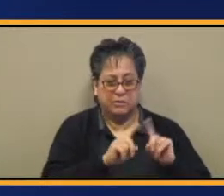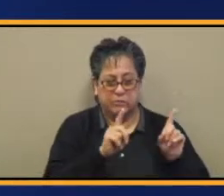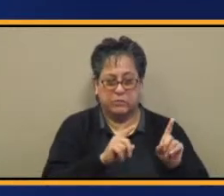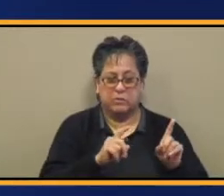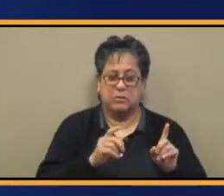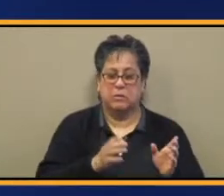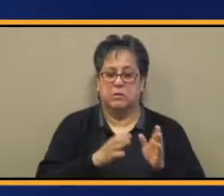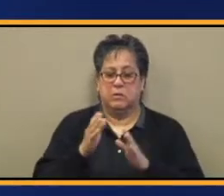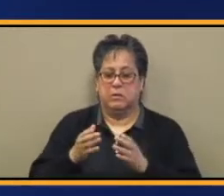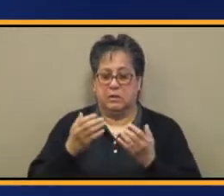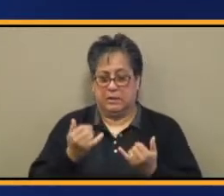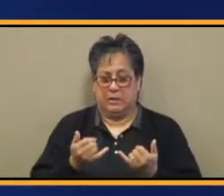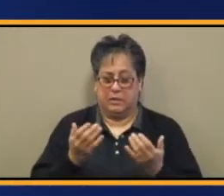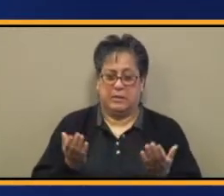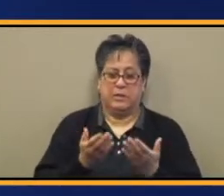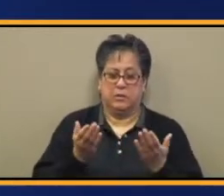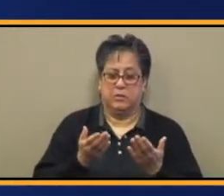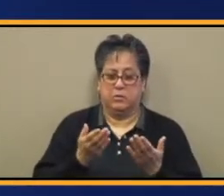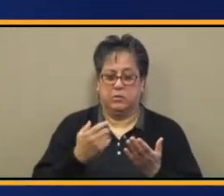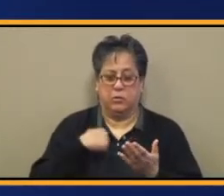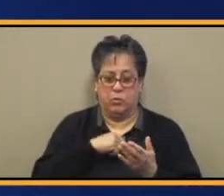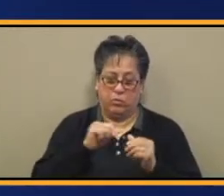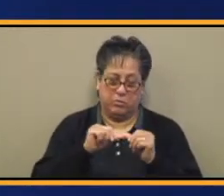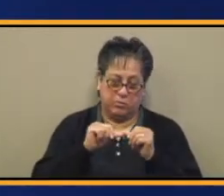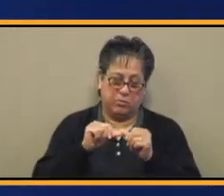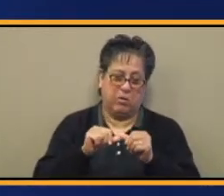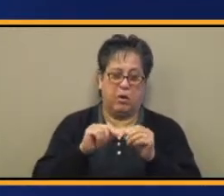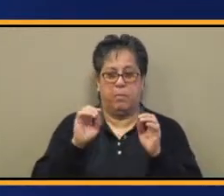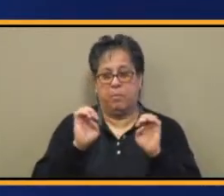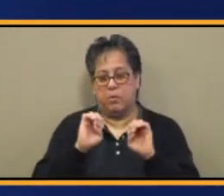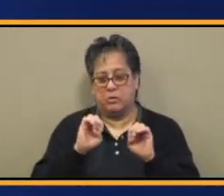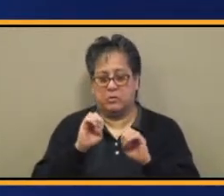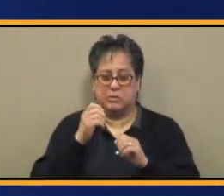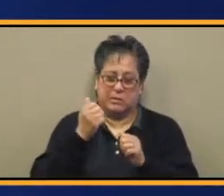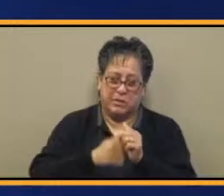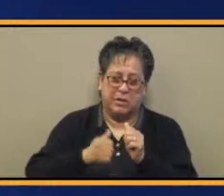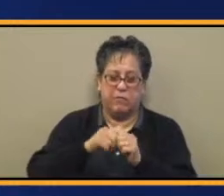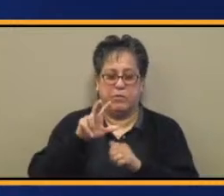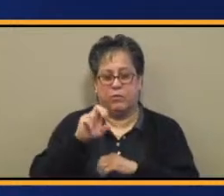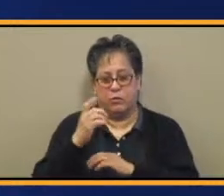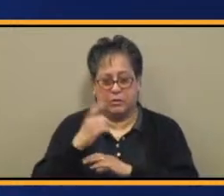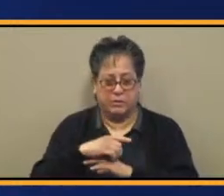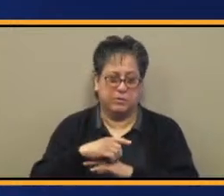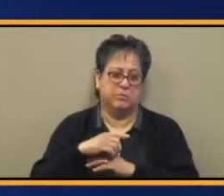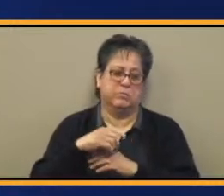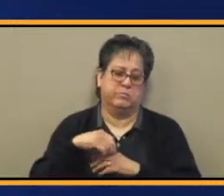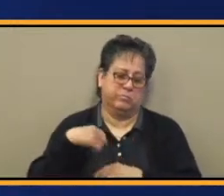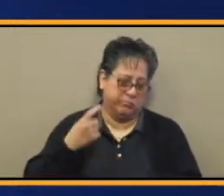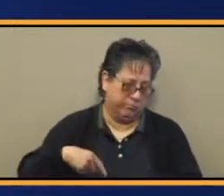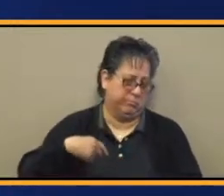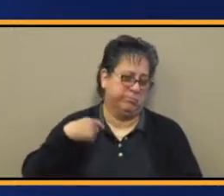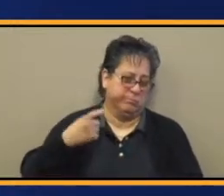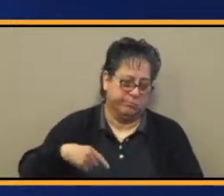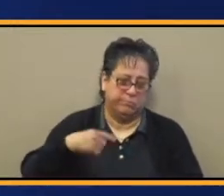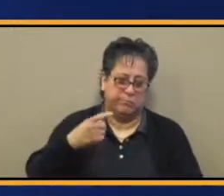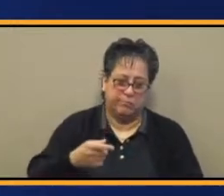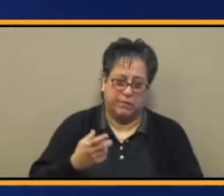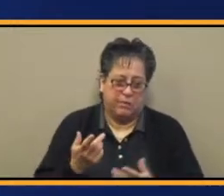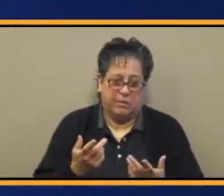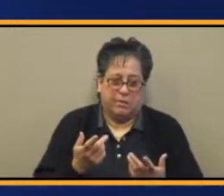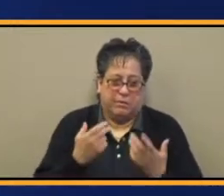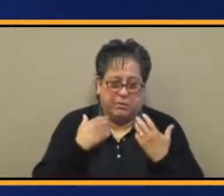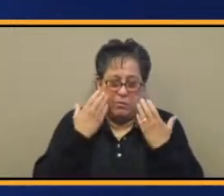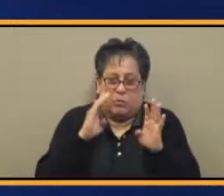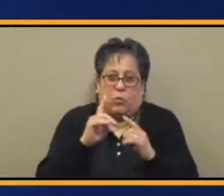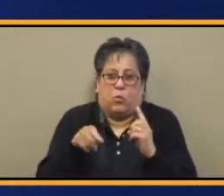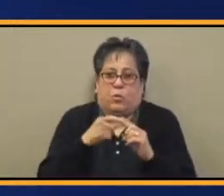And here we're in this perpetual state of emergency every 30 days for this indefinite amount of time that we just don't know